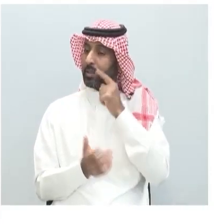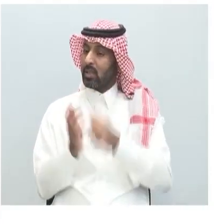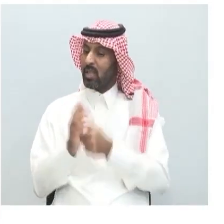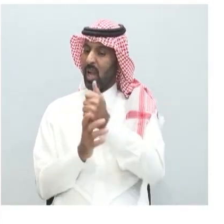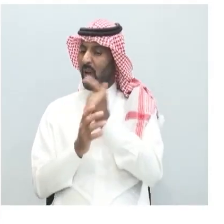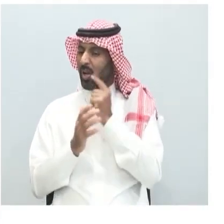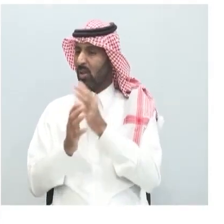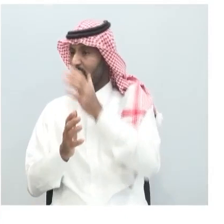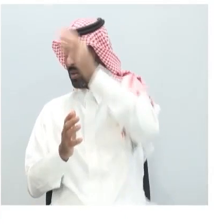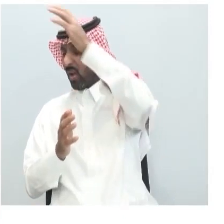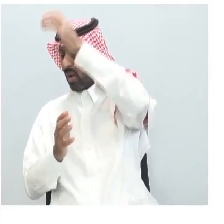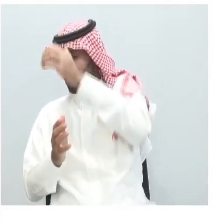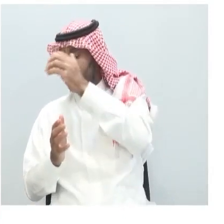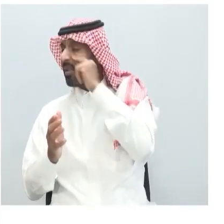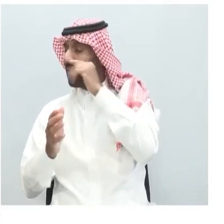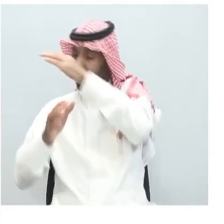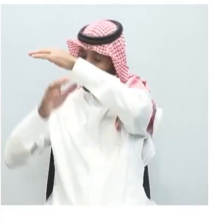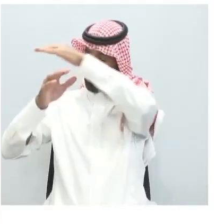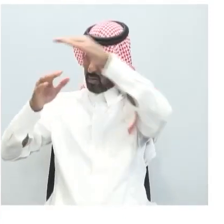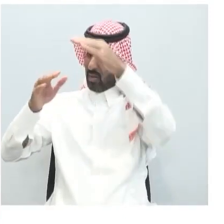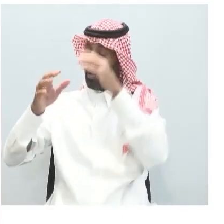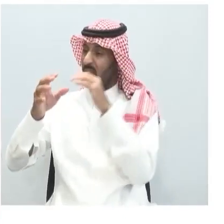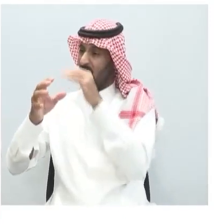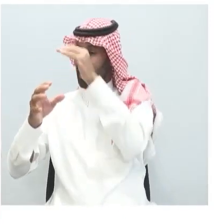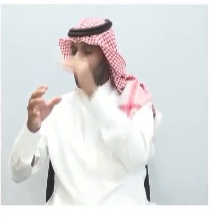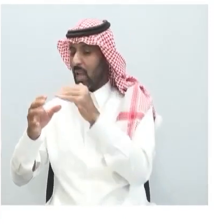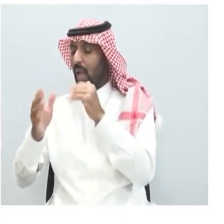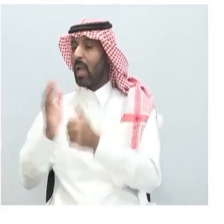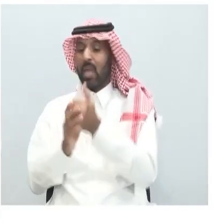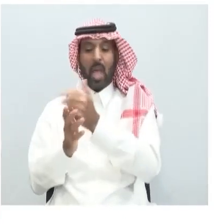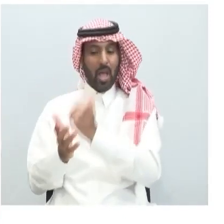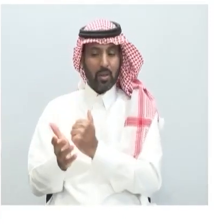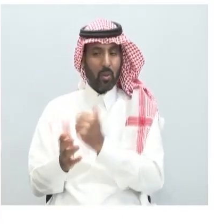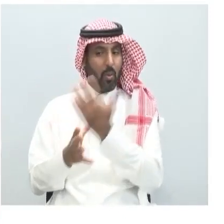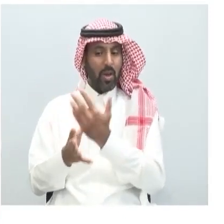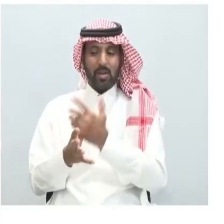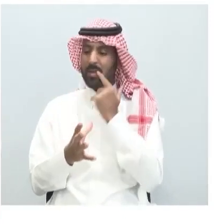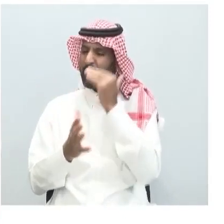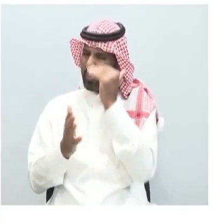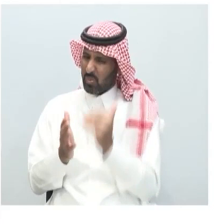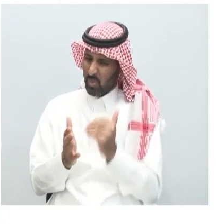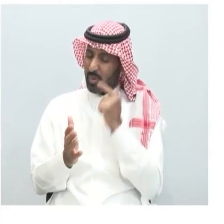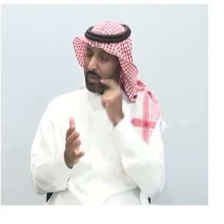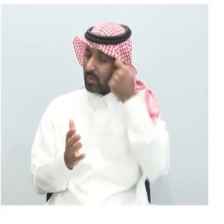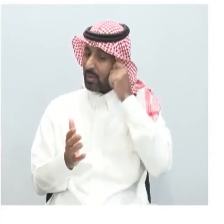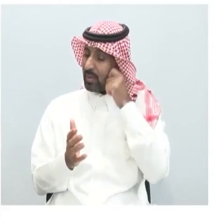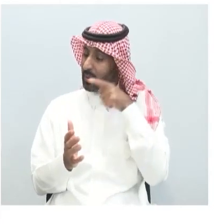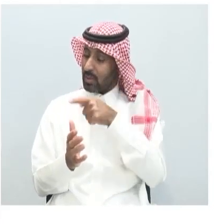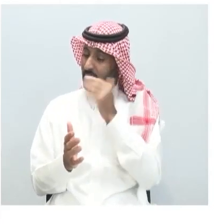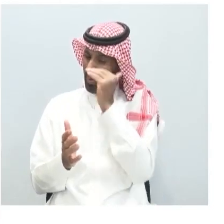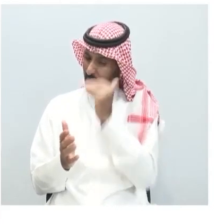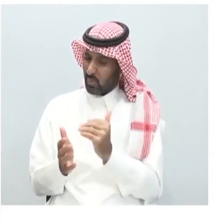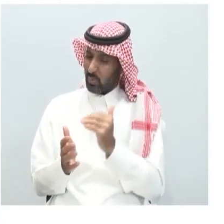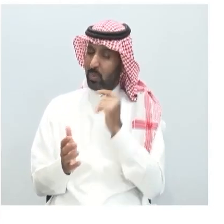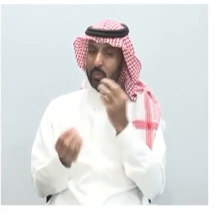too short. She can't reach the shelf. Why? She's too short. Or for